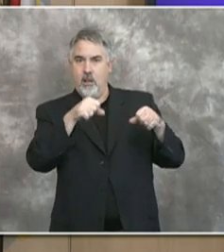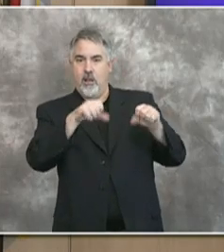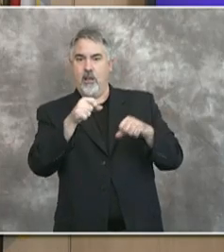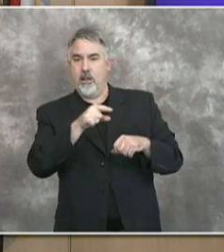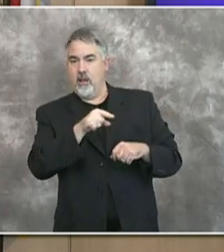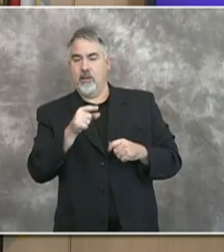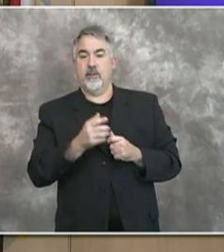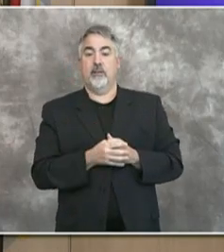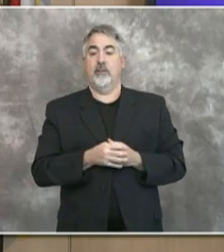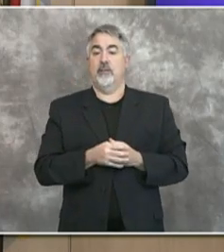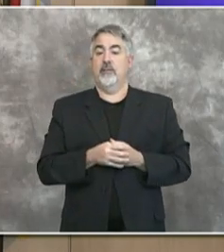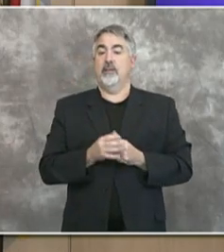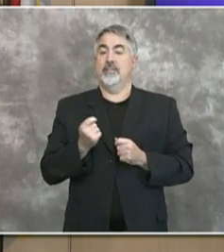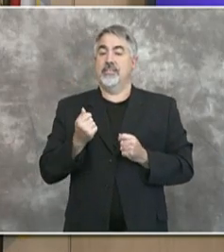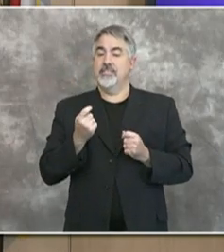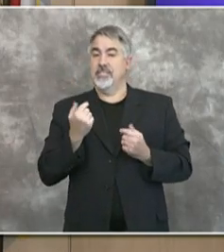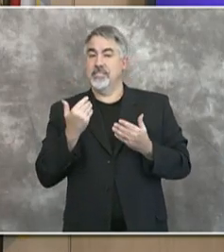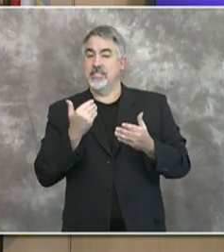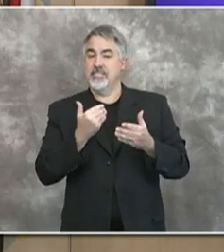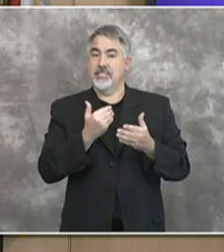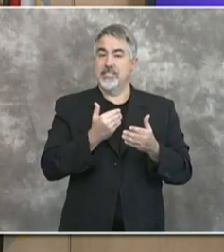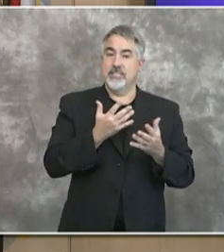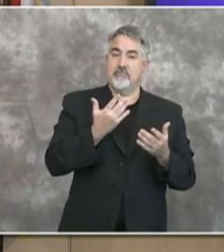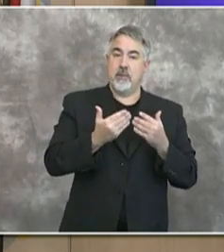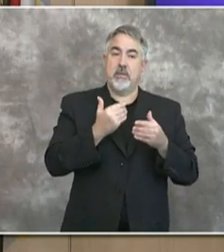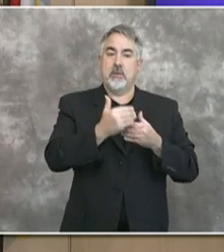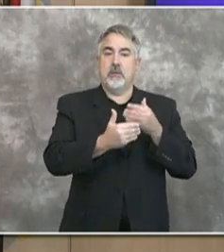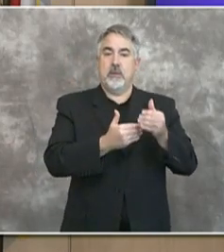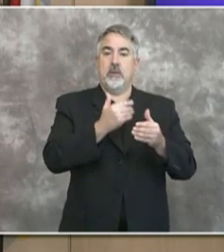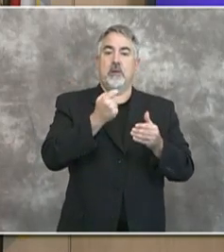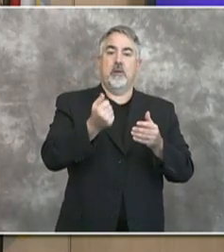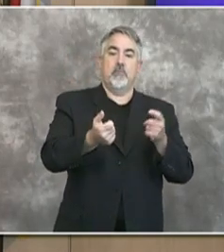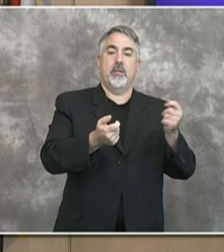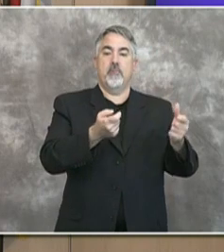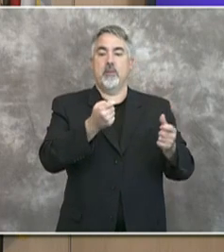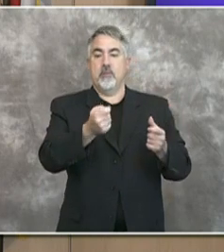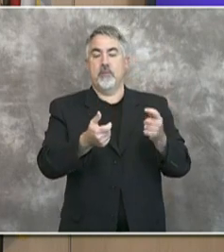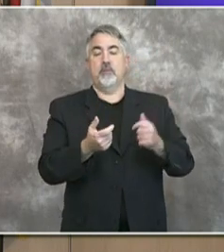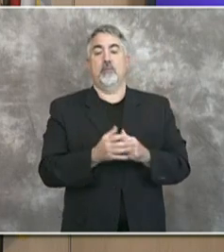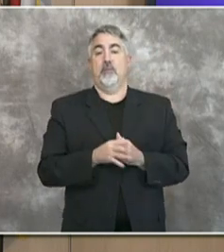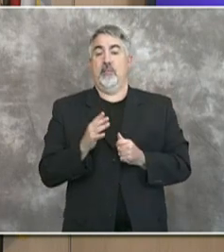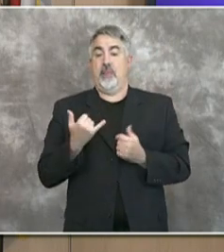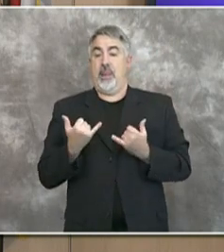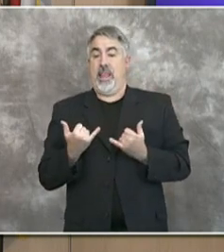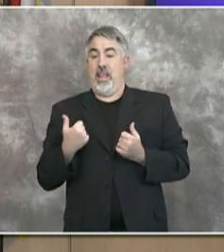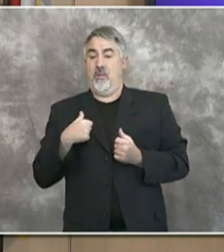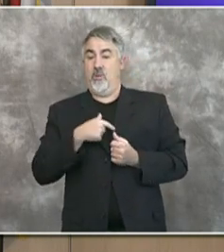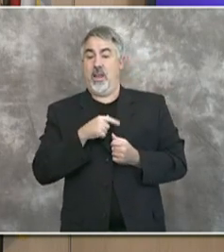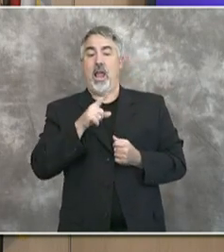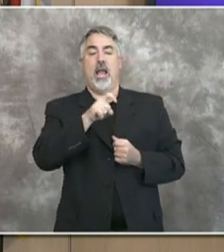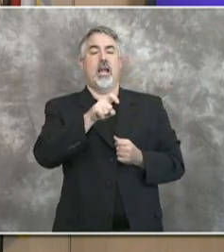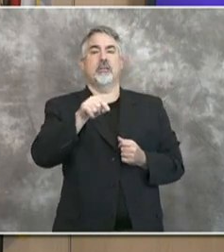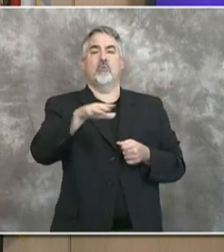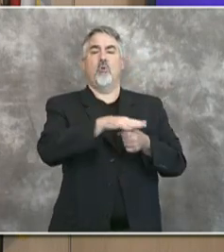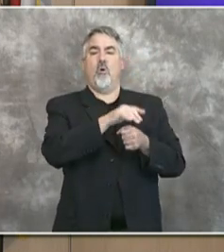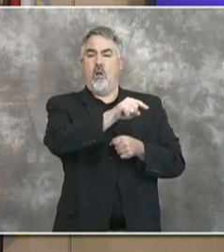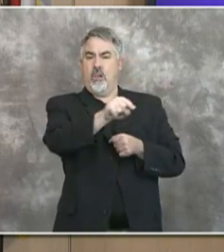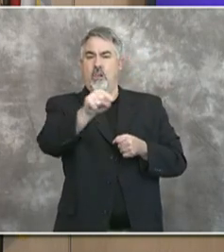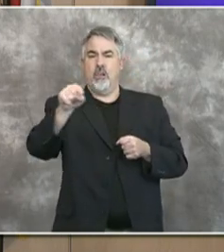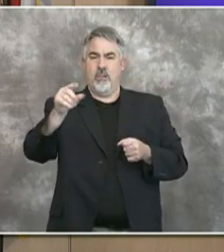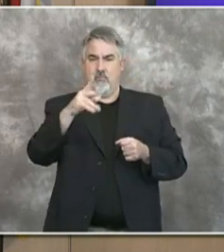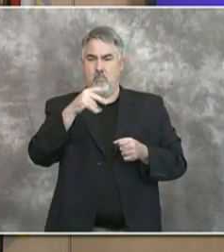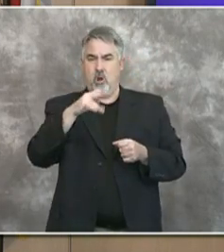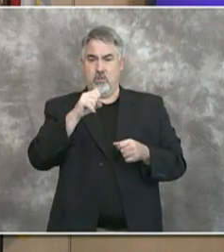move into consideration for the next phases, we're reiterating our call today to ask local jurisdictions to complete a